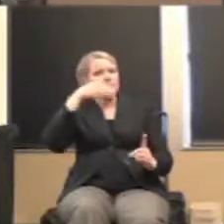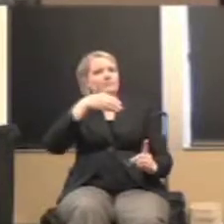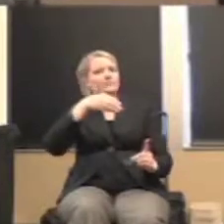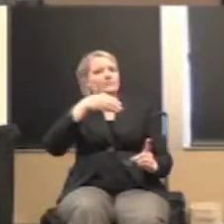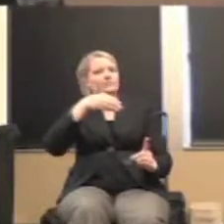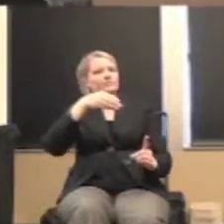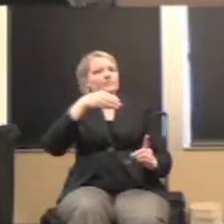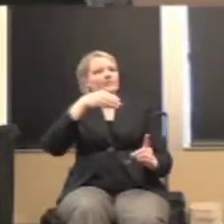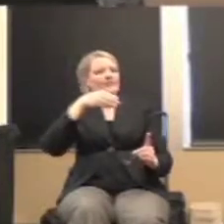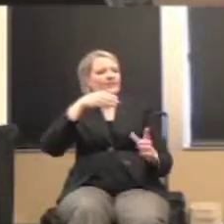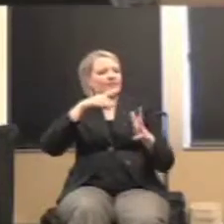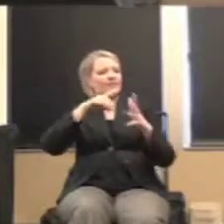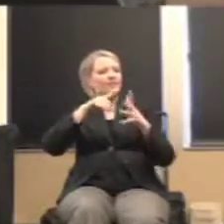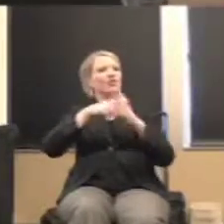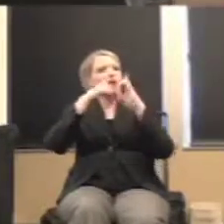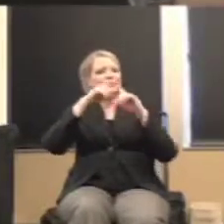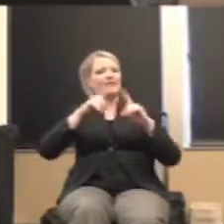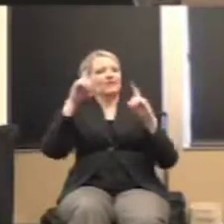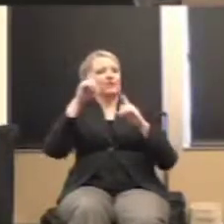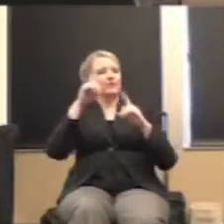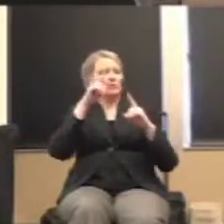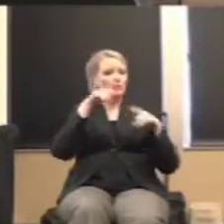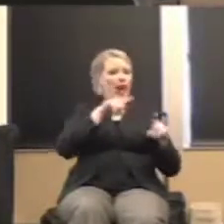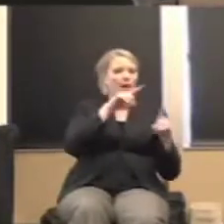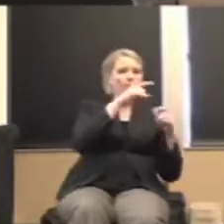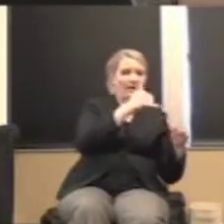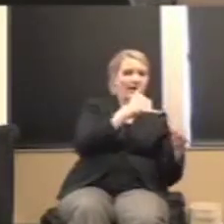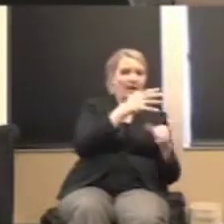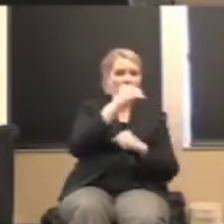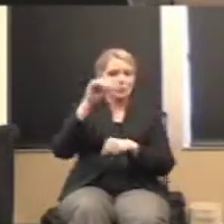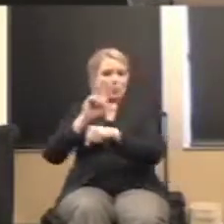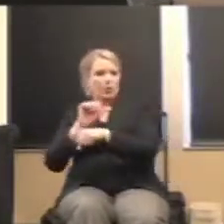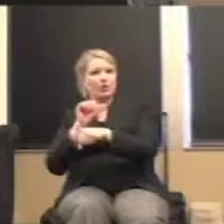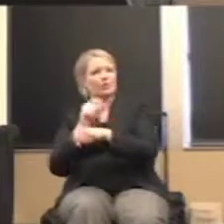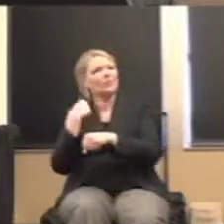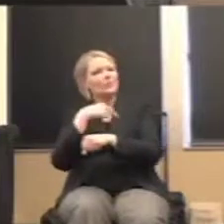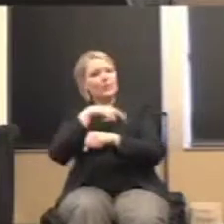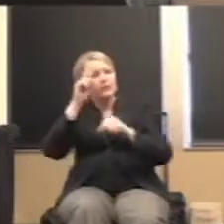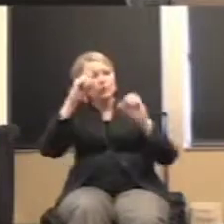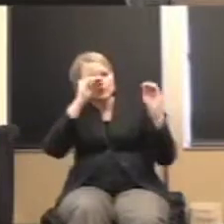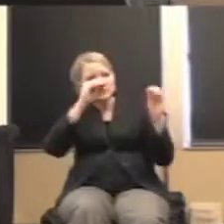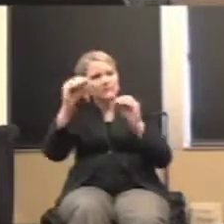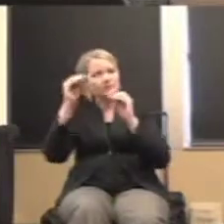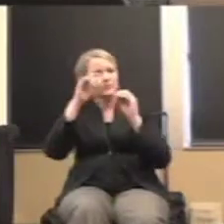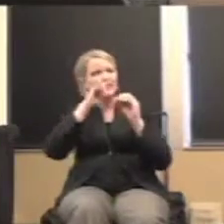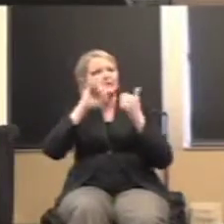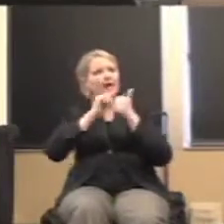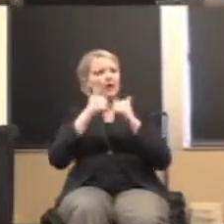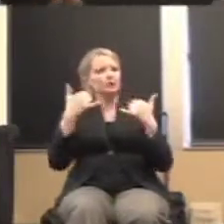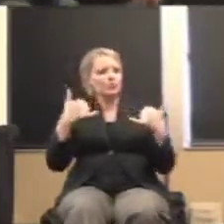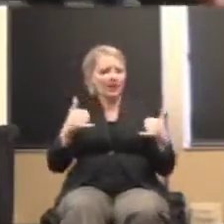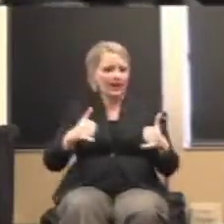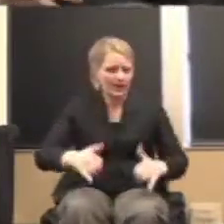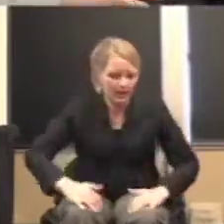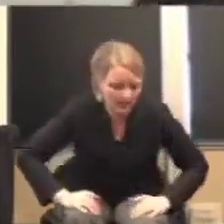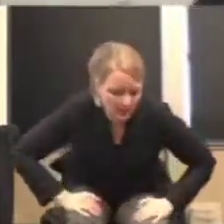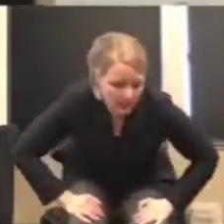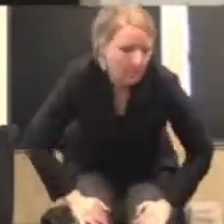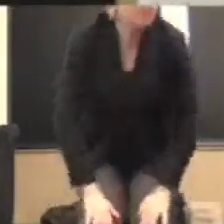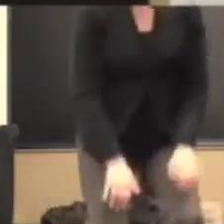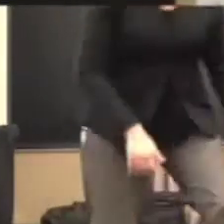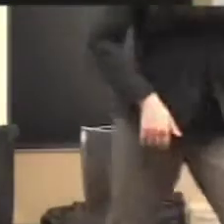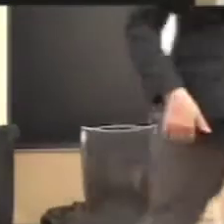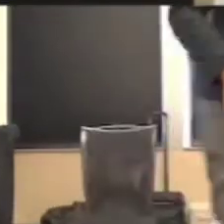activate differently in play than in work. And we have to teach our kids to play. So if we take a look at the